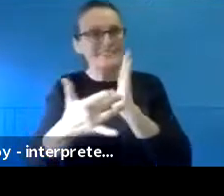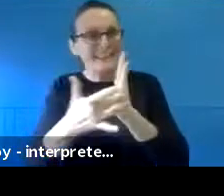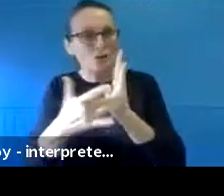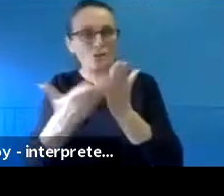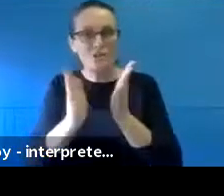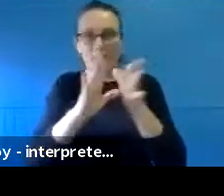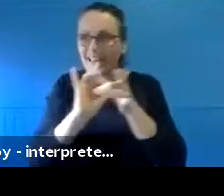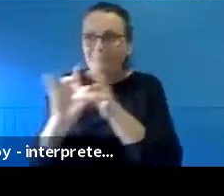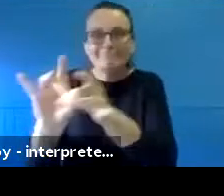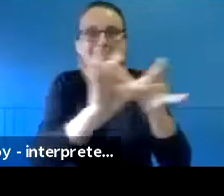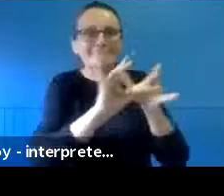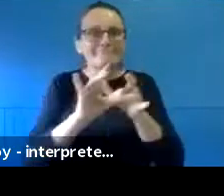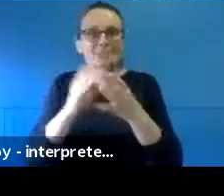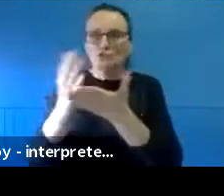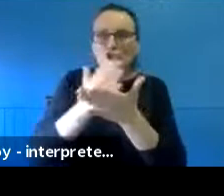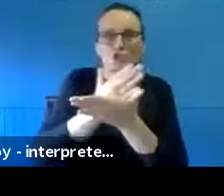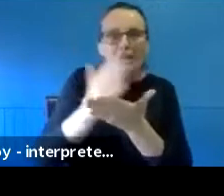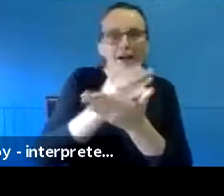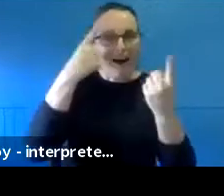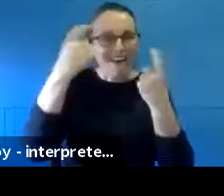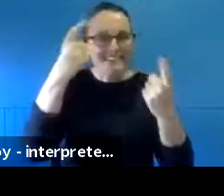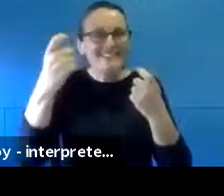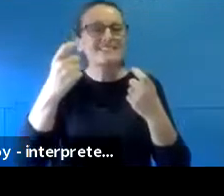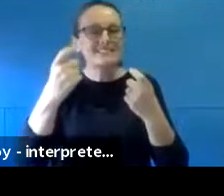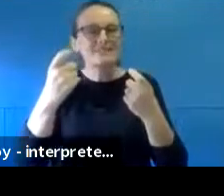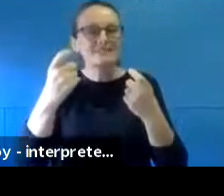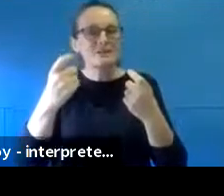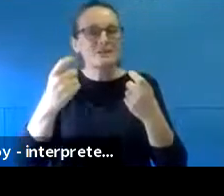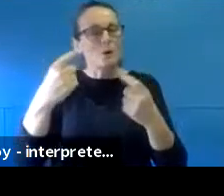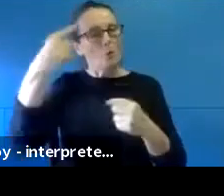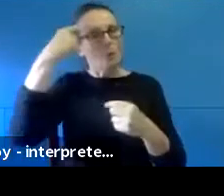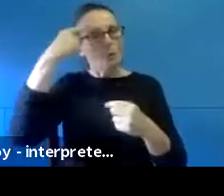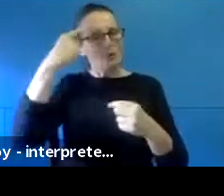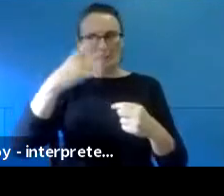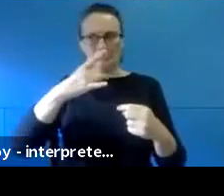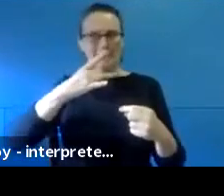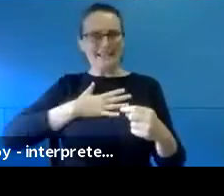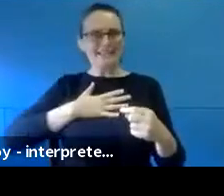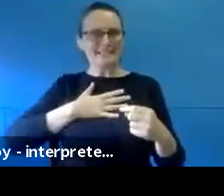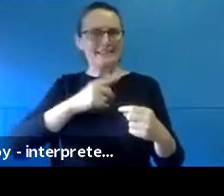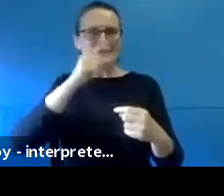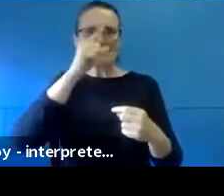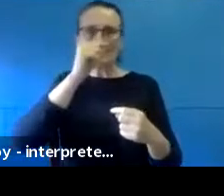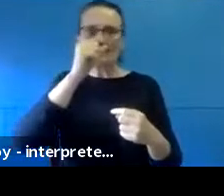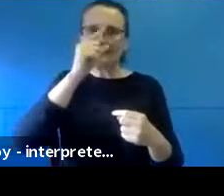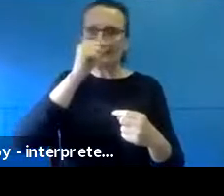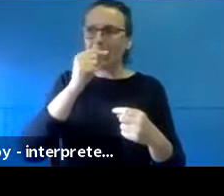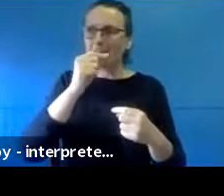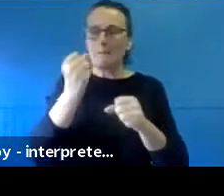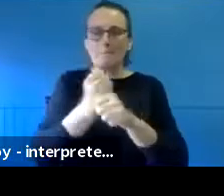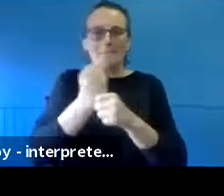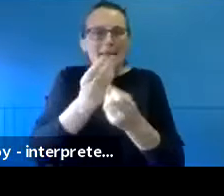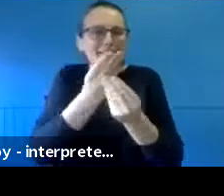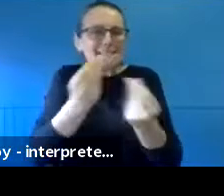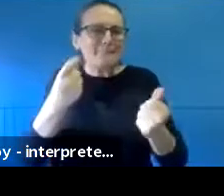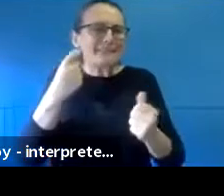and sharing ideas, we saw ourselves as fairly well positioned to create something fairly simple that could